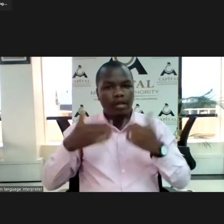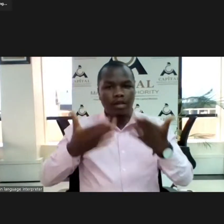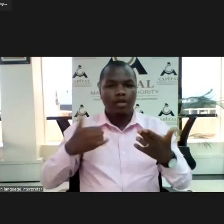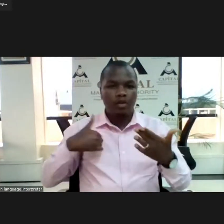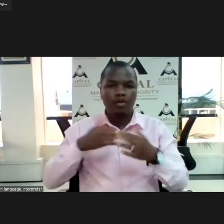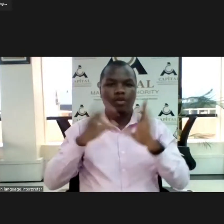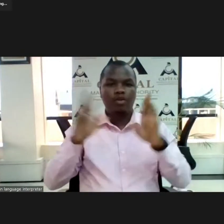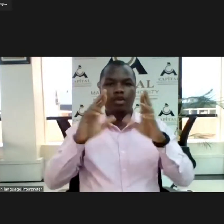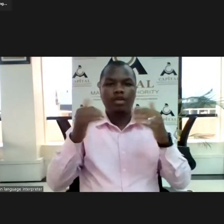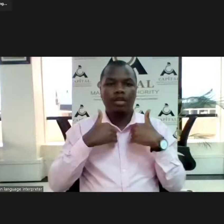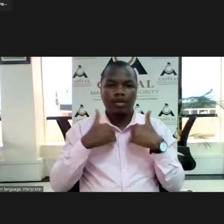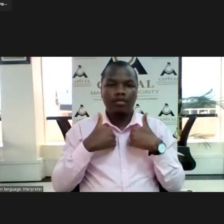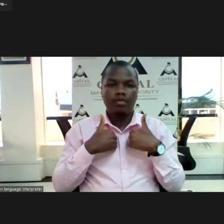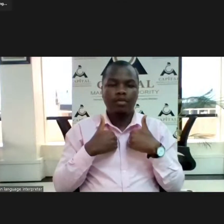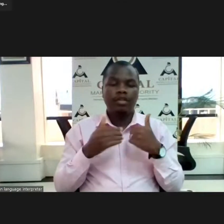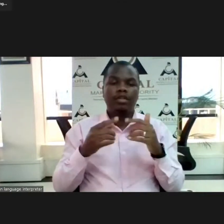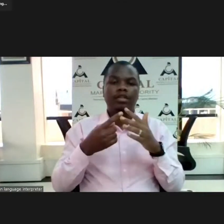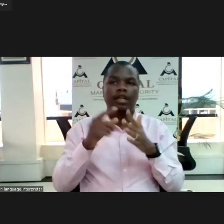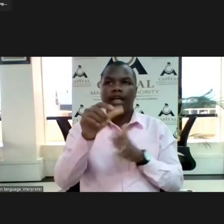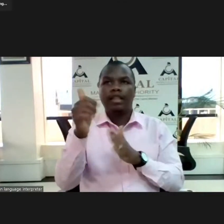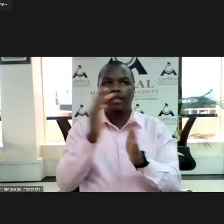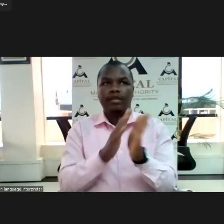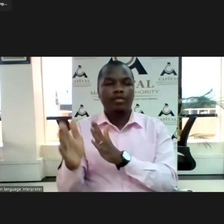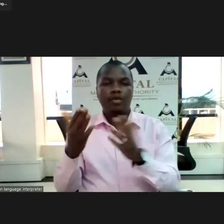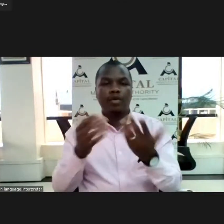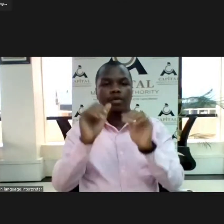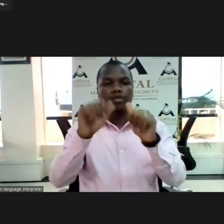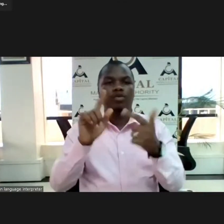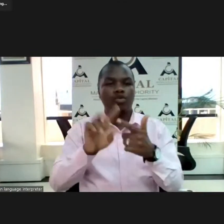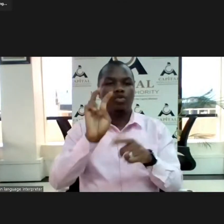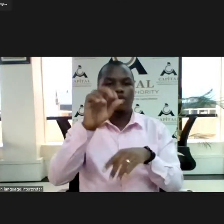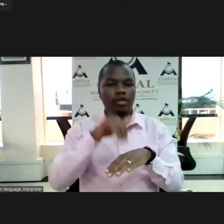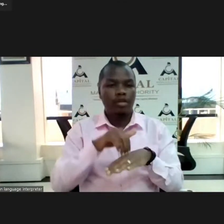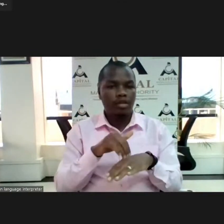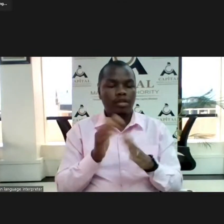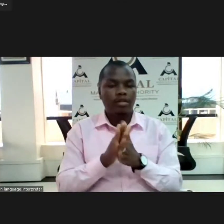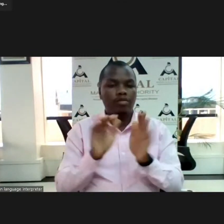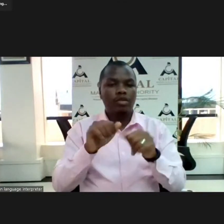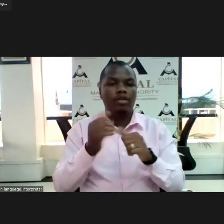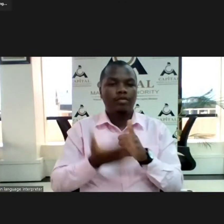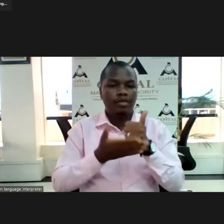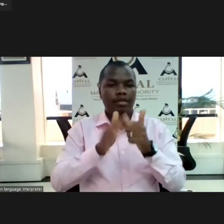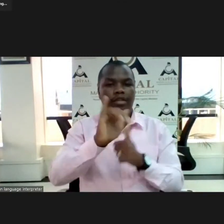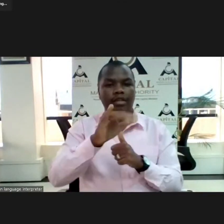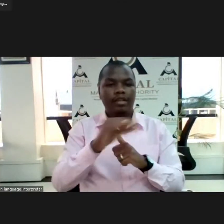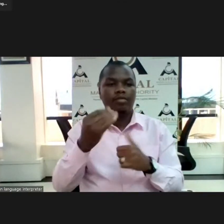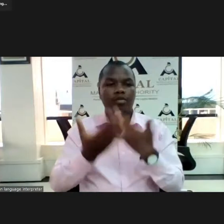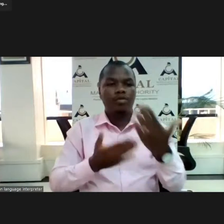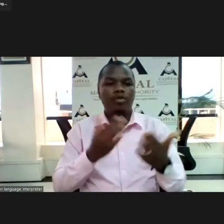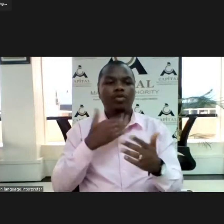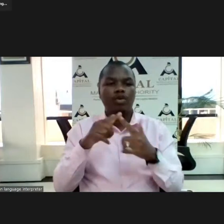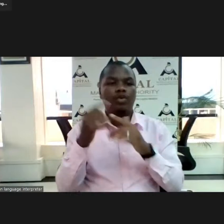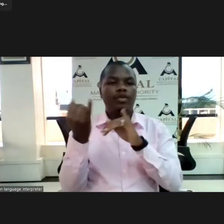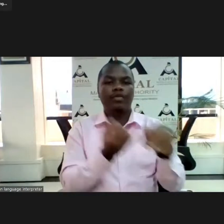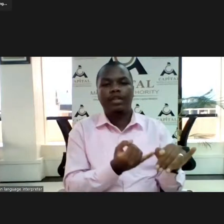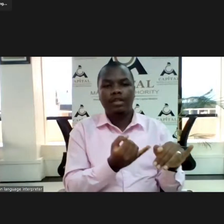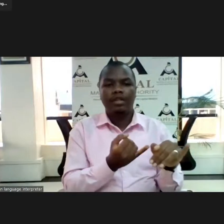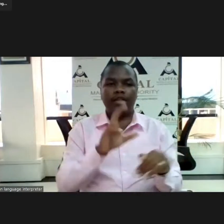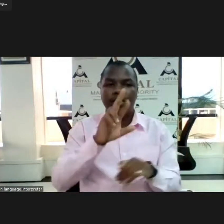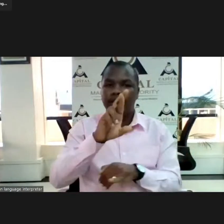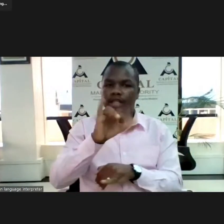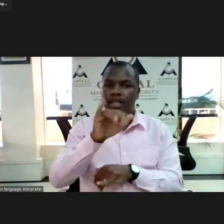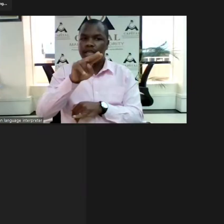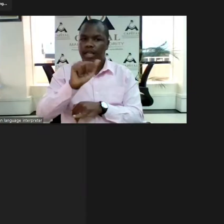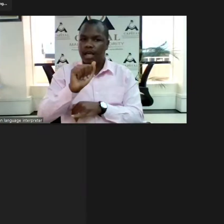already have certain other arrangements where brokers are able to facilitate that, and I would probably want to invite Rina